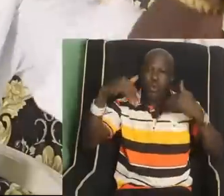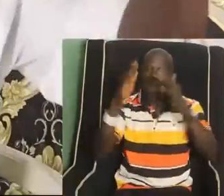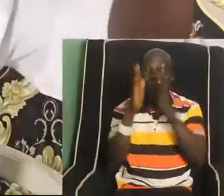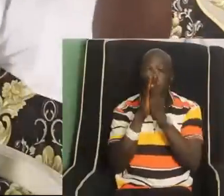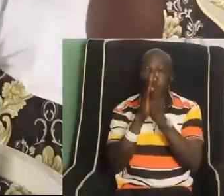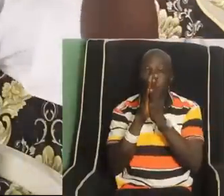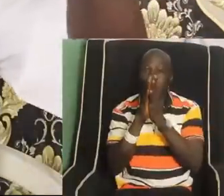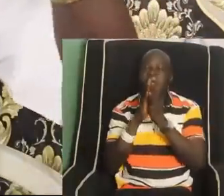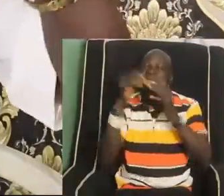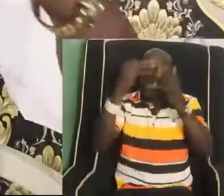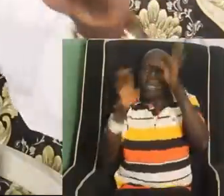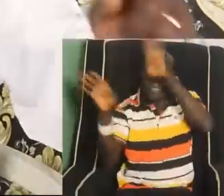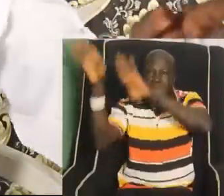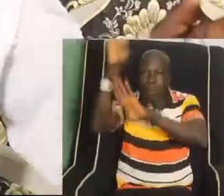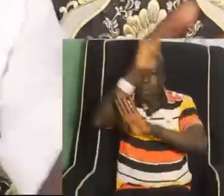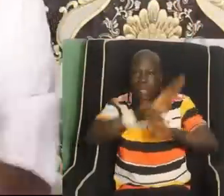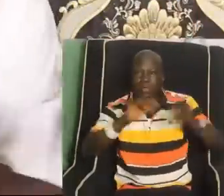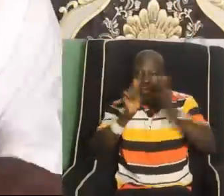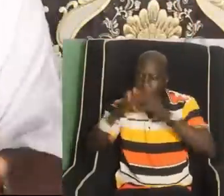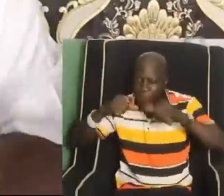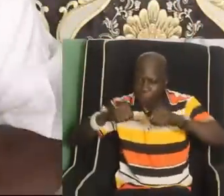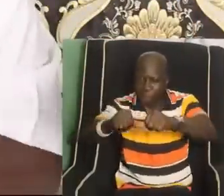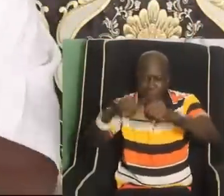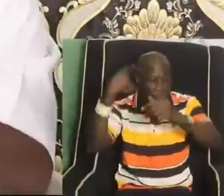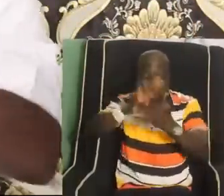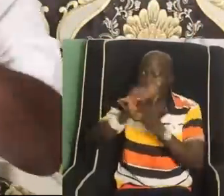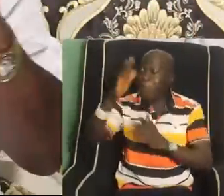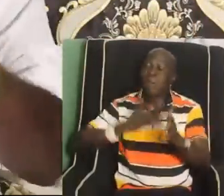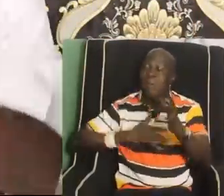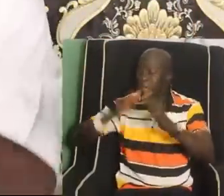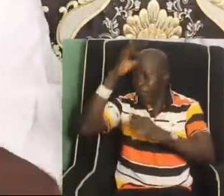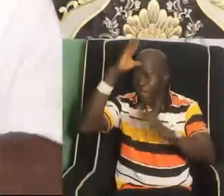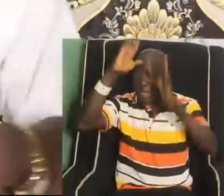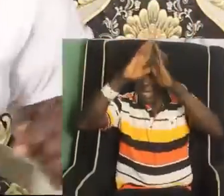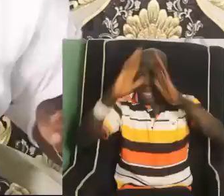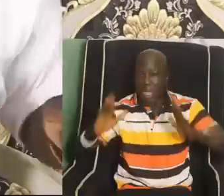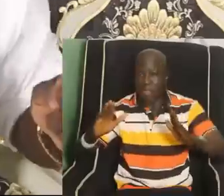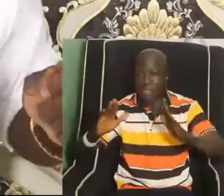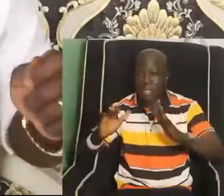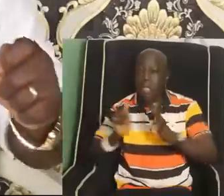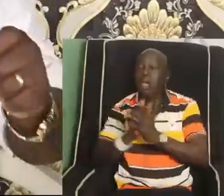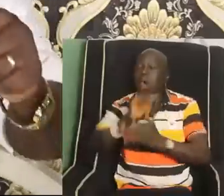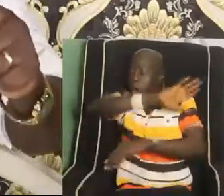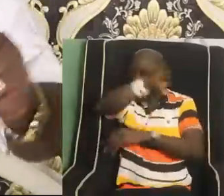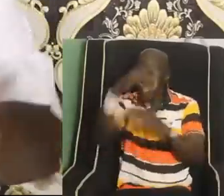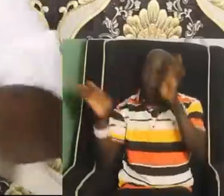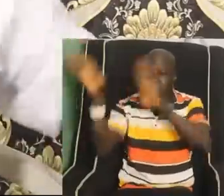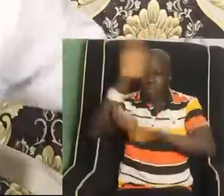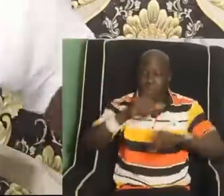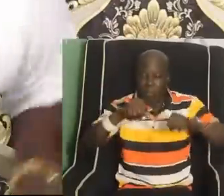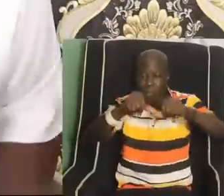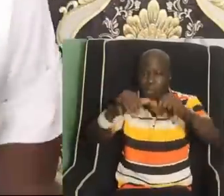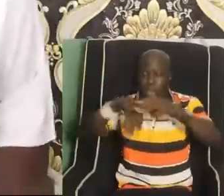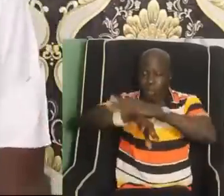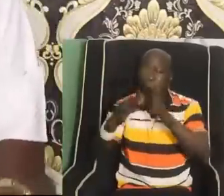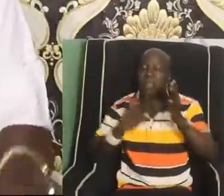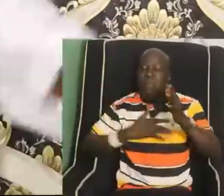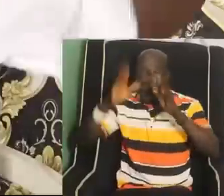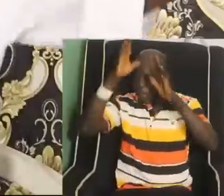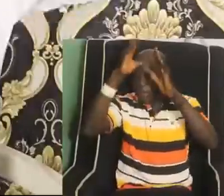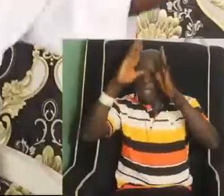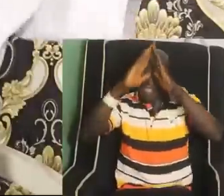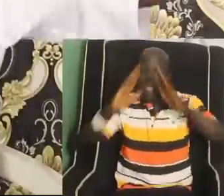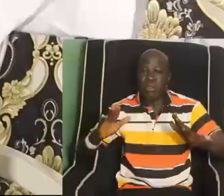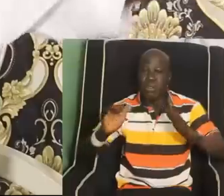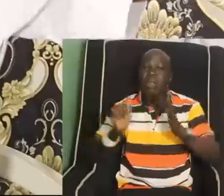Ogun titi le baba mi tele mi. Badu na follow me for my father's family. Ogun titi le baba mi tele mi. Badu na follow me to my